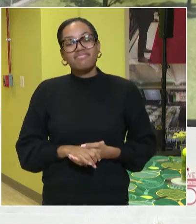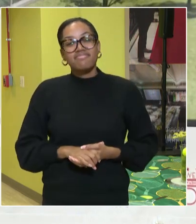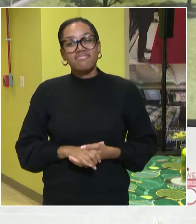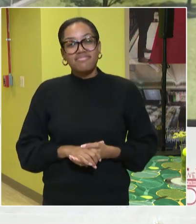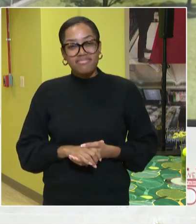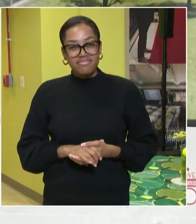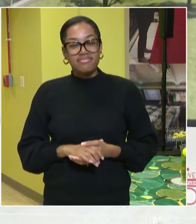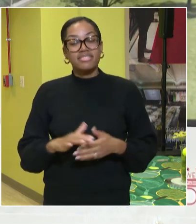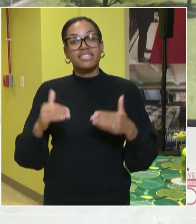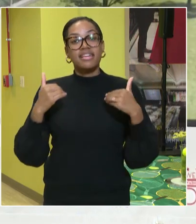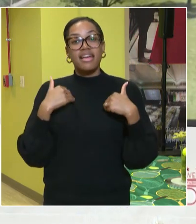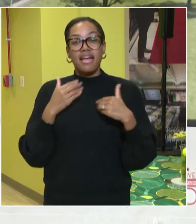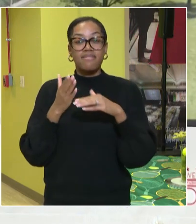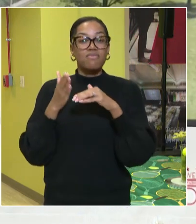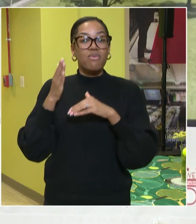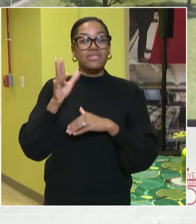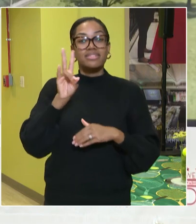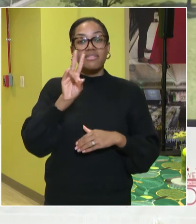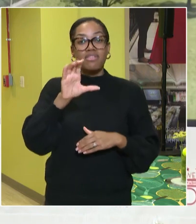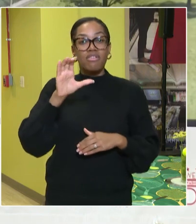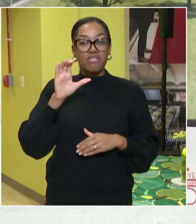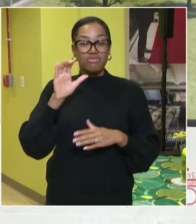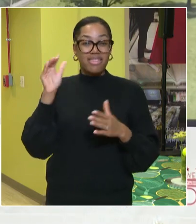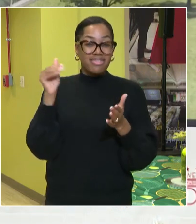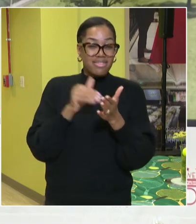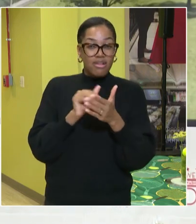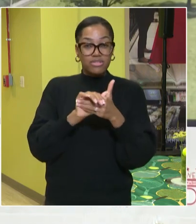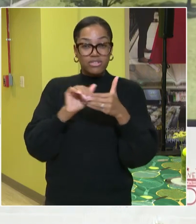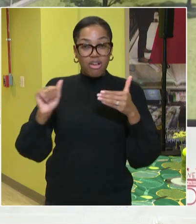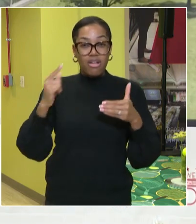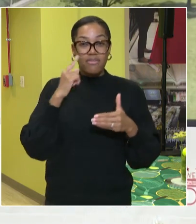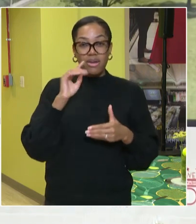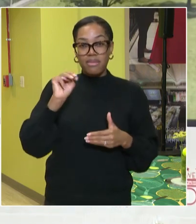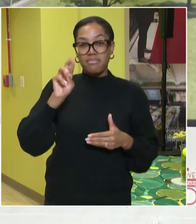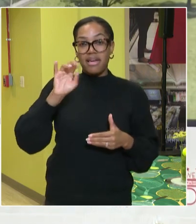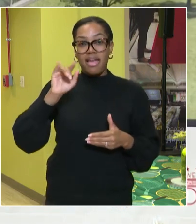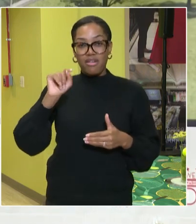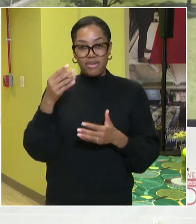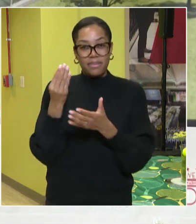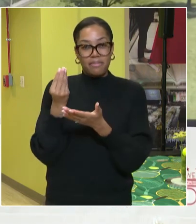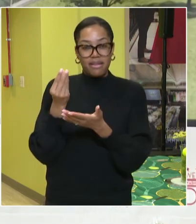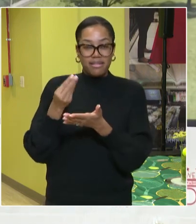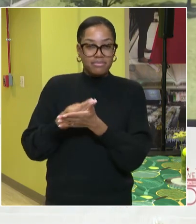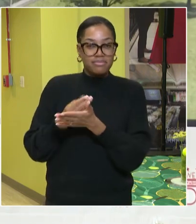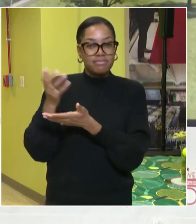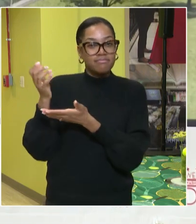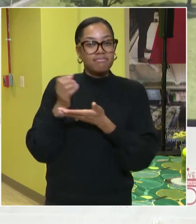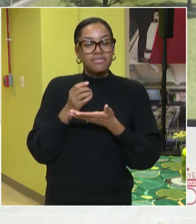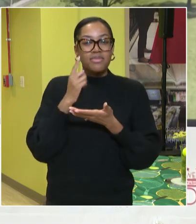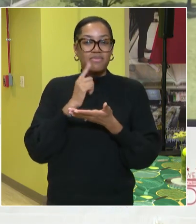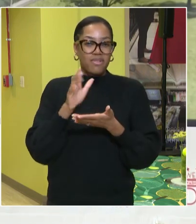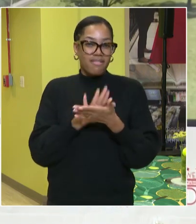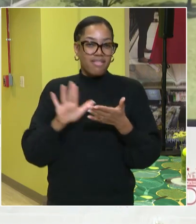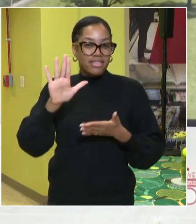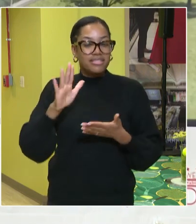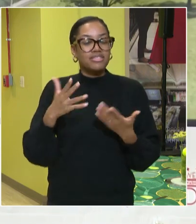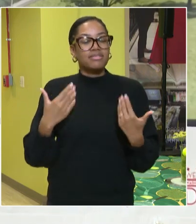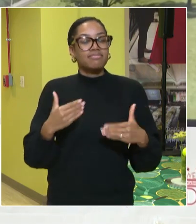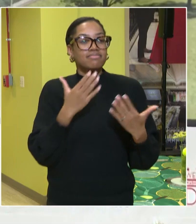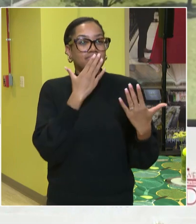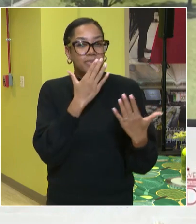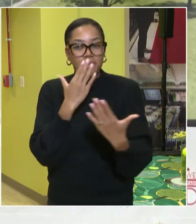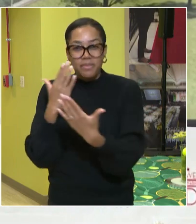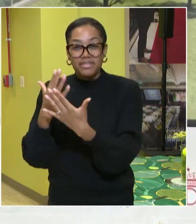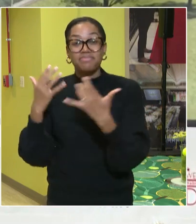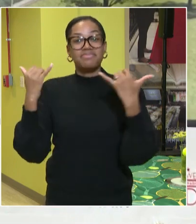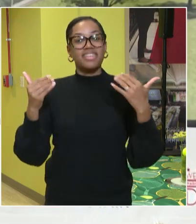receiving over $700,000 in merit money so far. So from the bottom of my heart, thank you so much. Now let's get